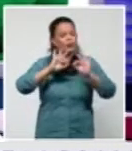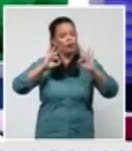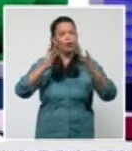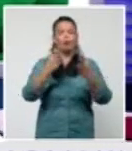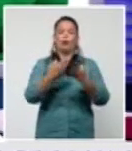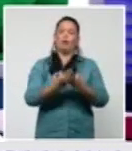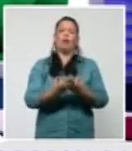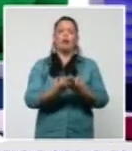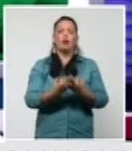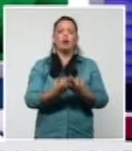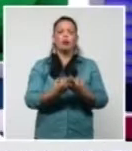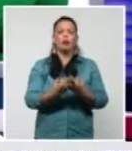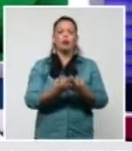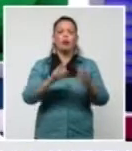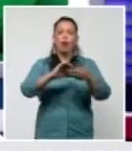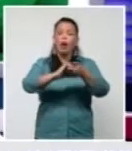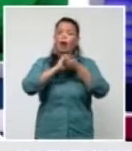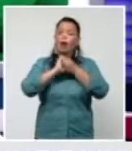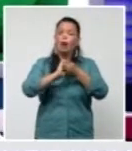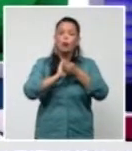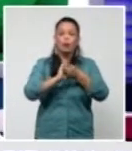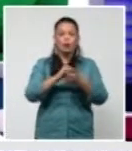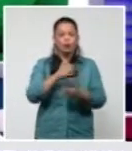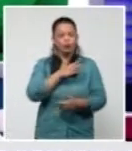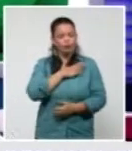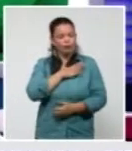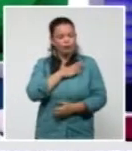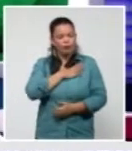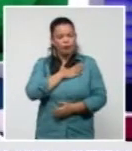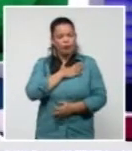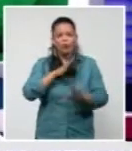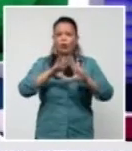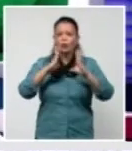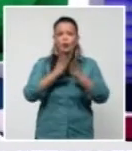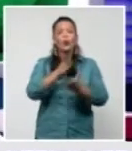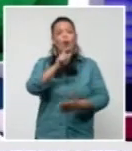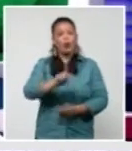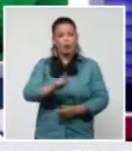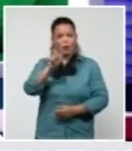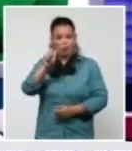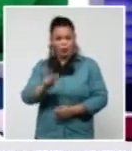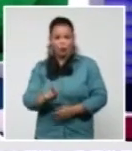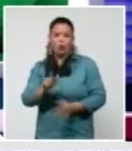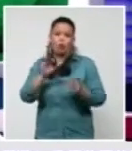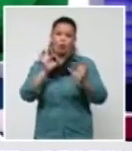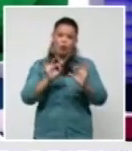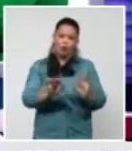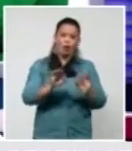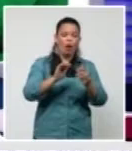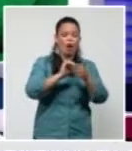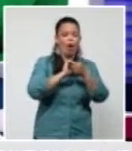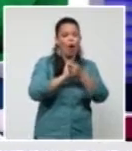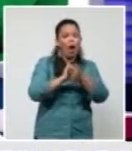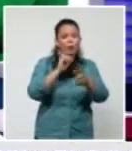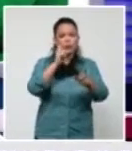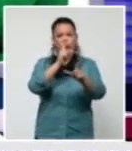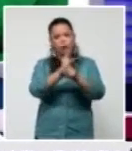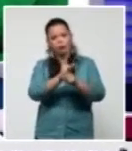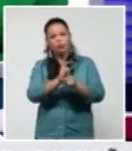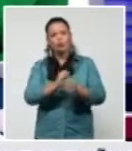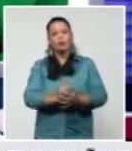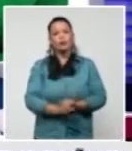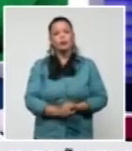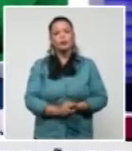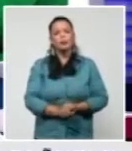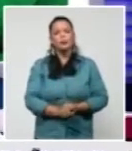laboratories have started to process samples. There are currently 17 across the country working to detect cases of